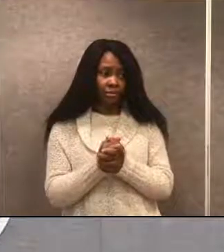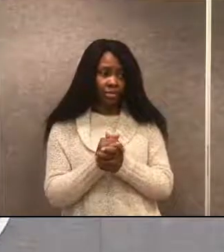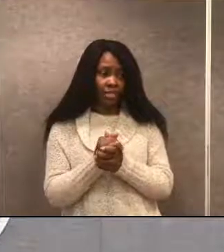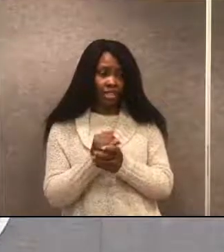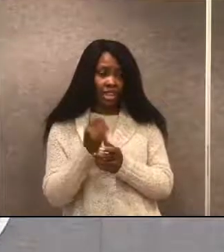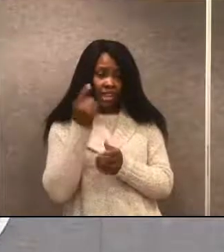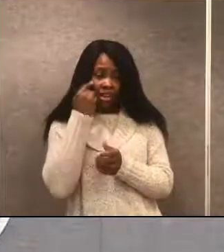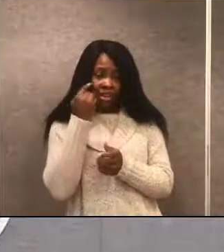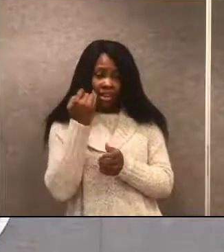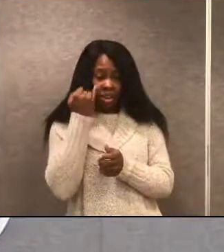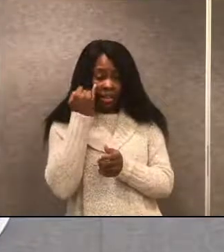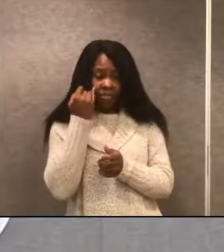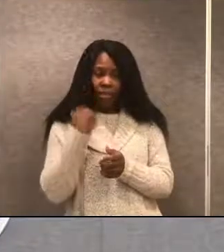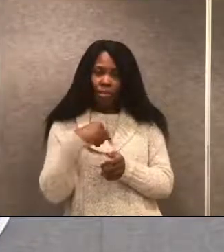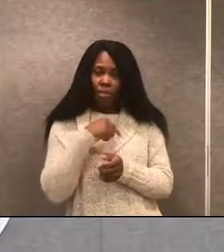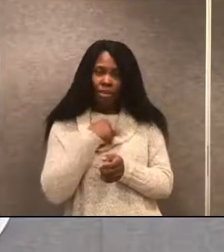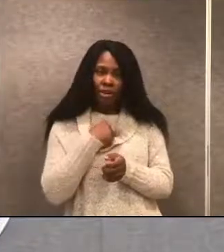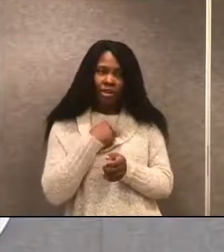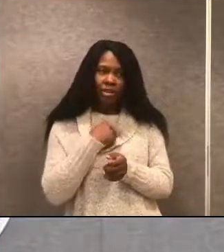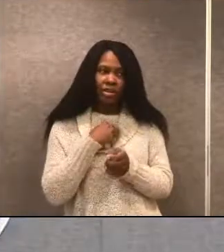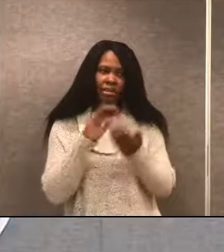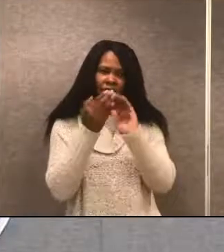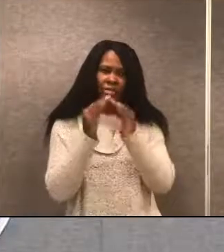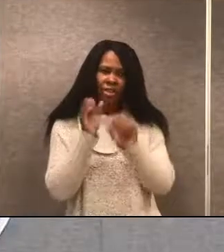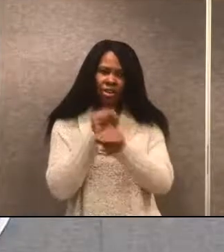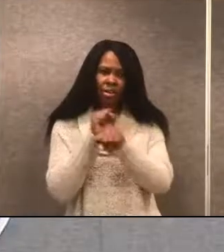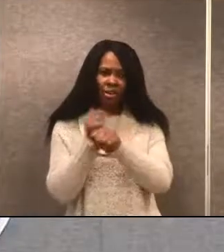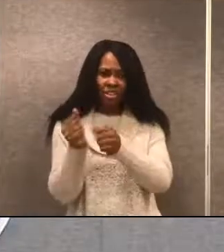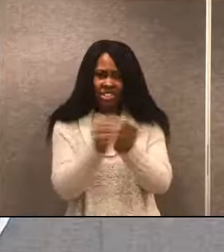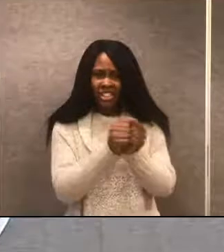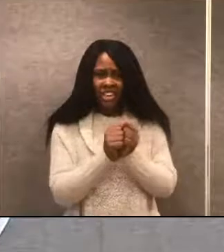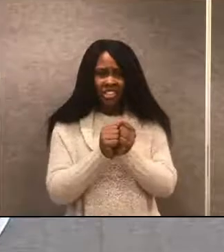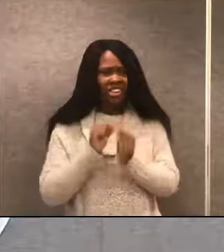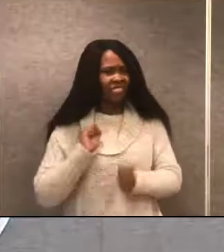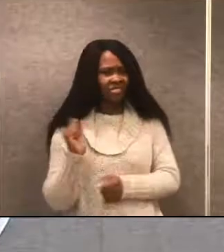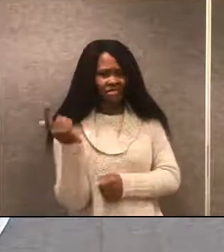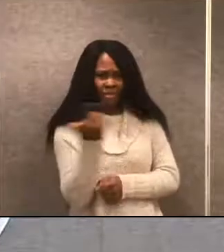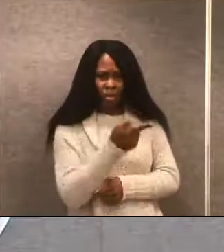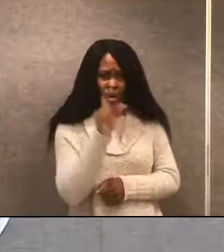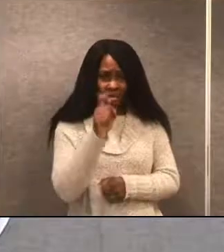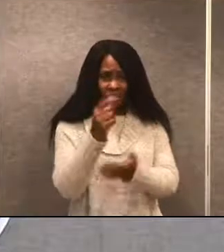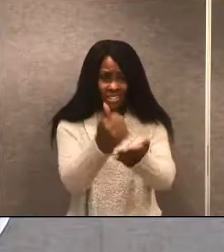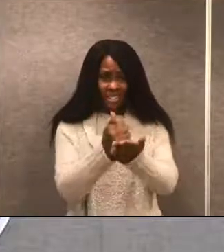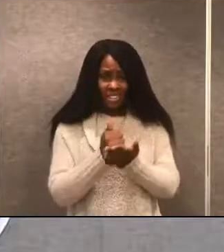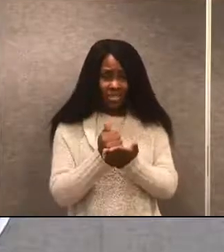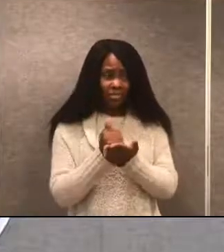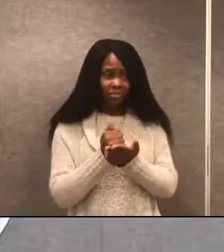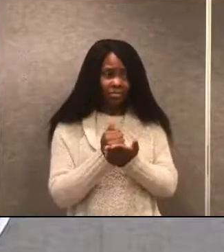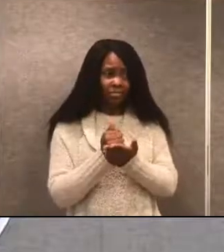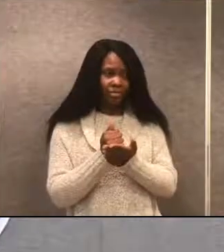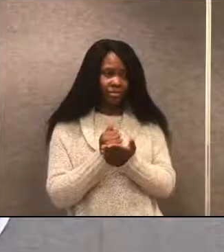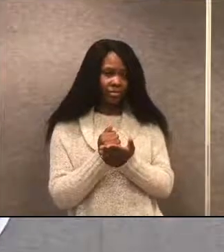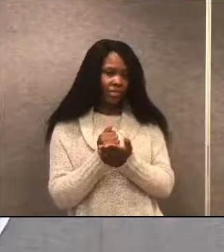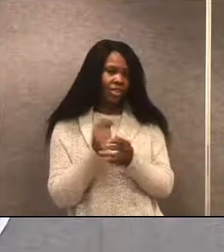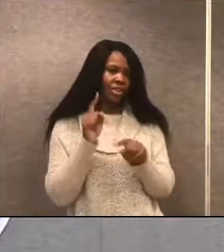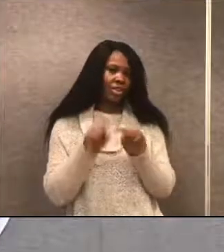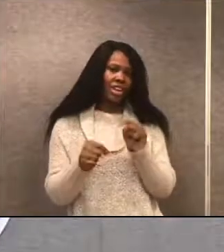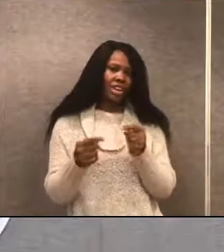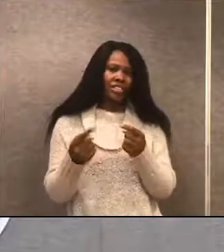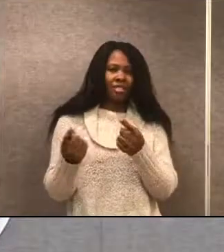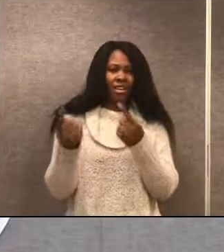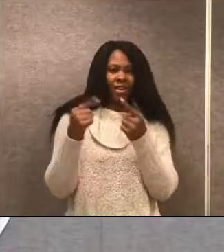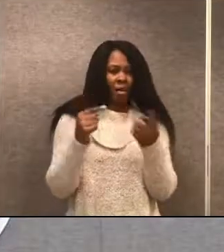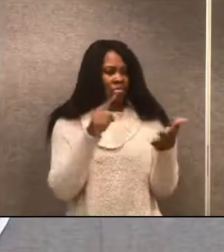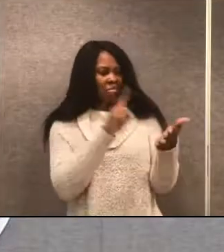that village, I want to close out with this, then all of us are going to have to help. You can't come on